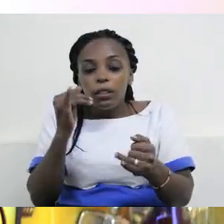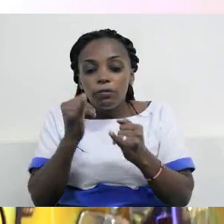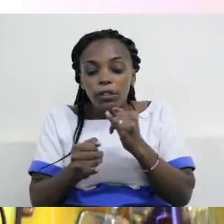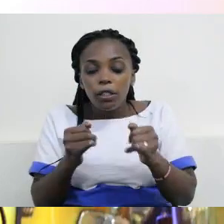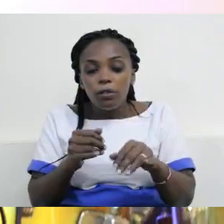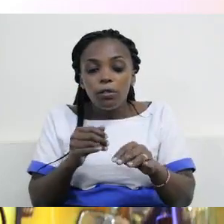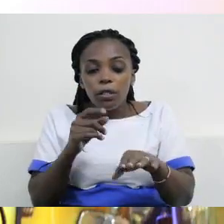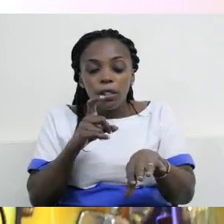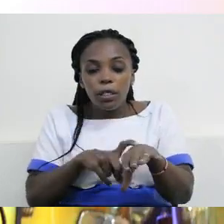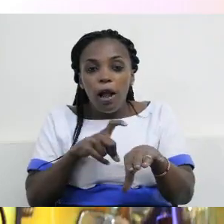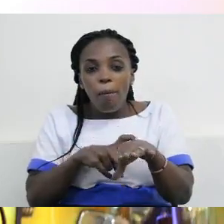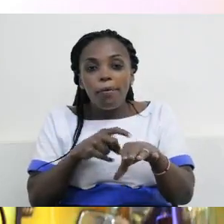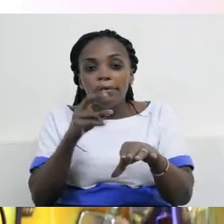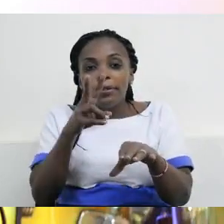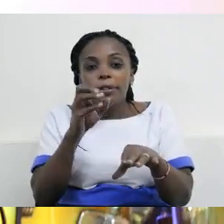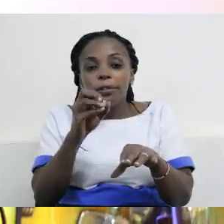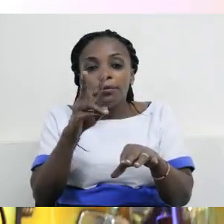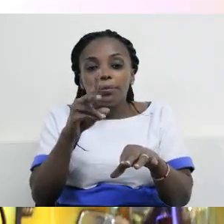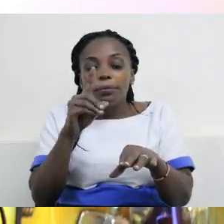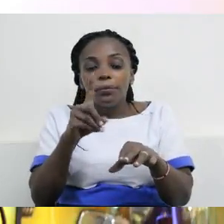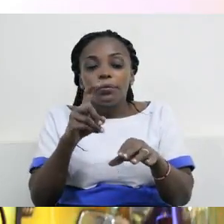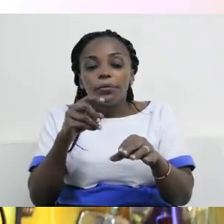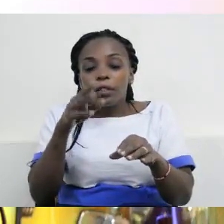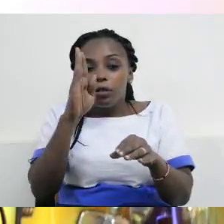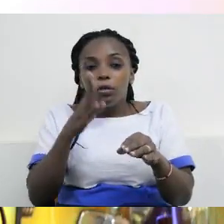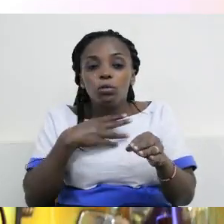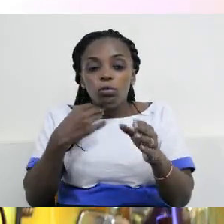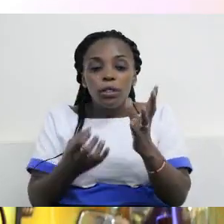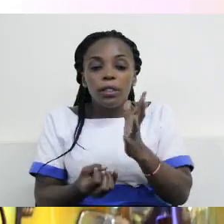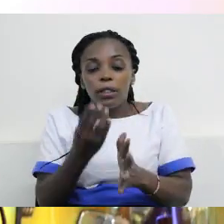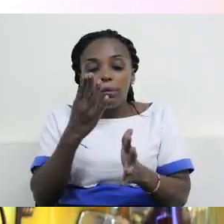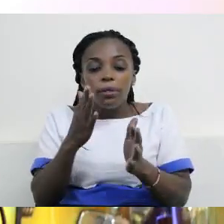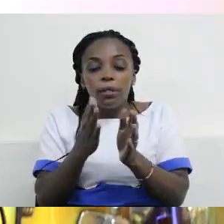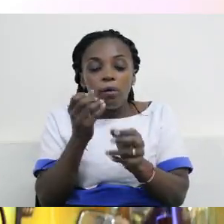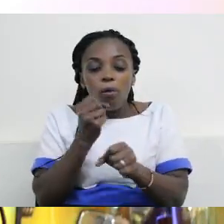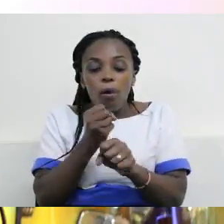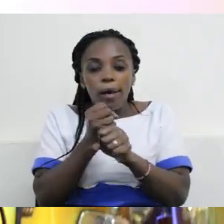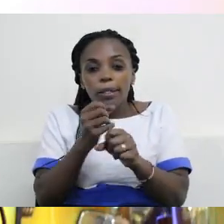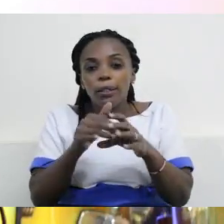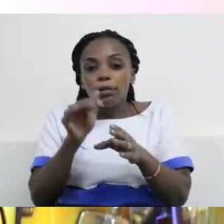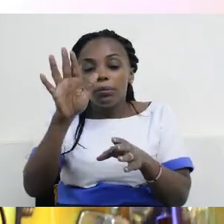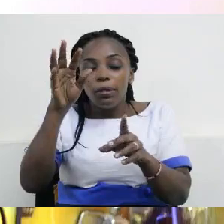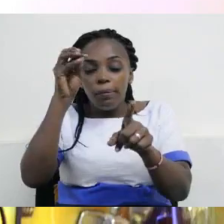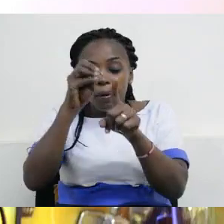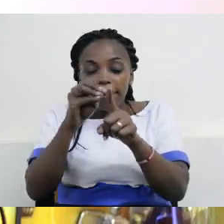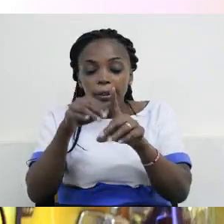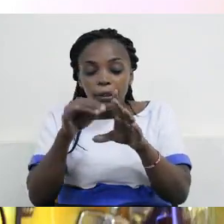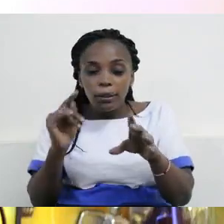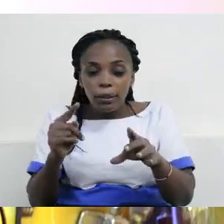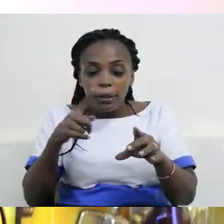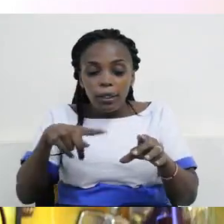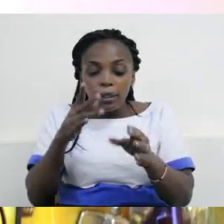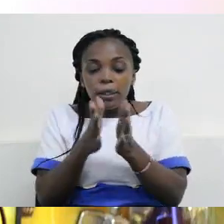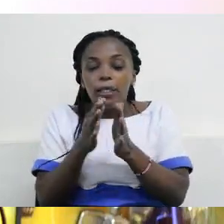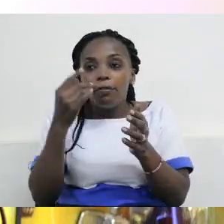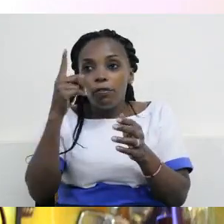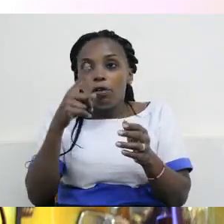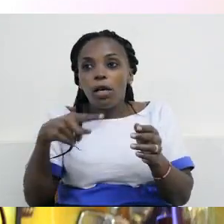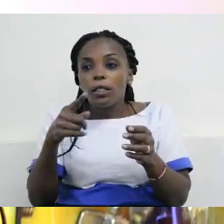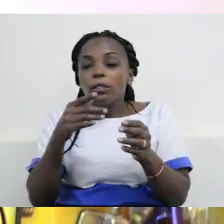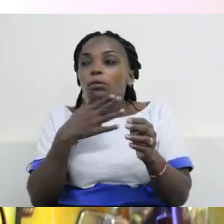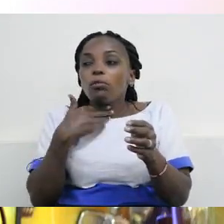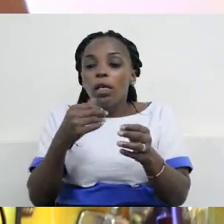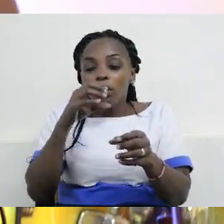of 2021, God wants to establish us and work out his purposes in us and for us. He wants to fulfill